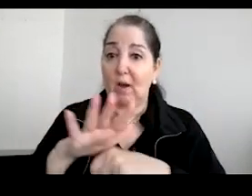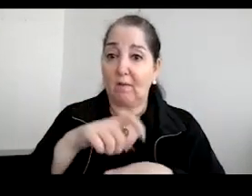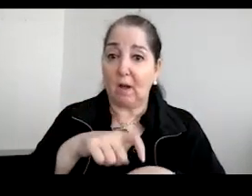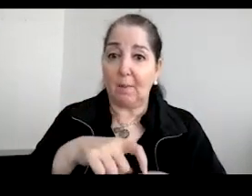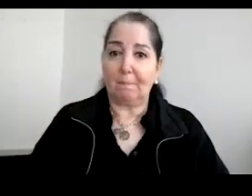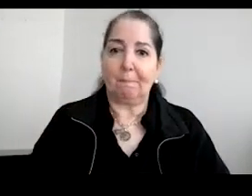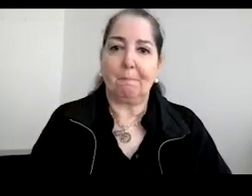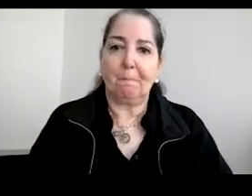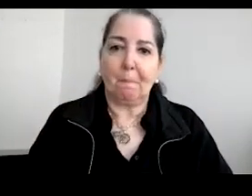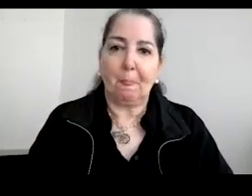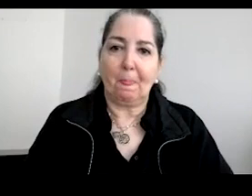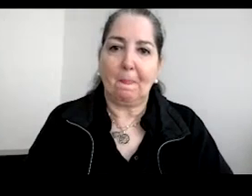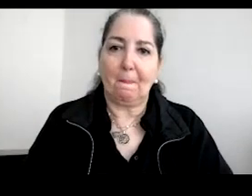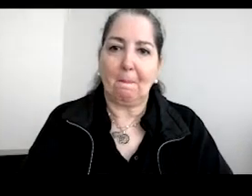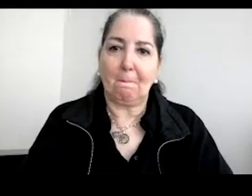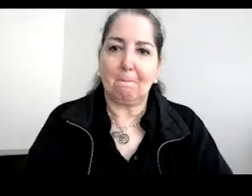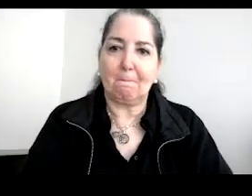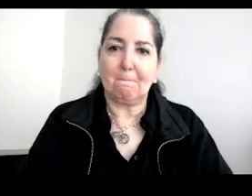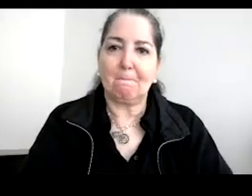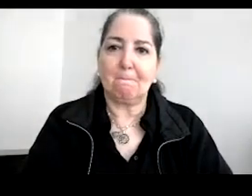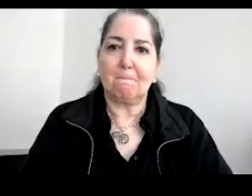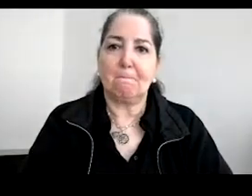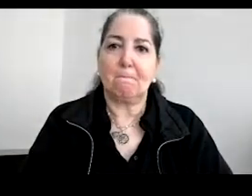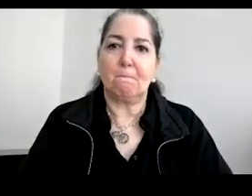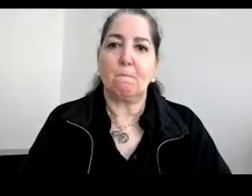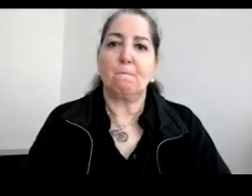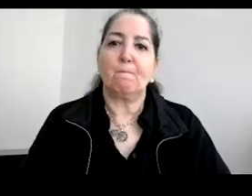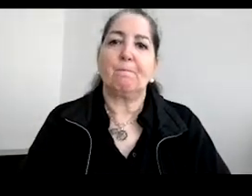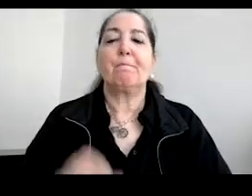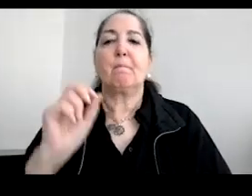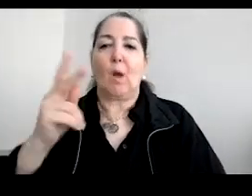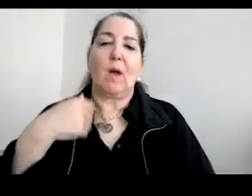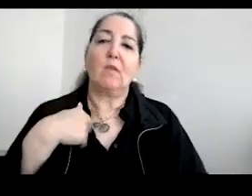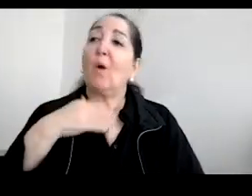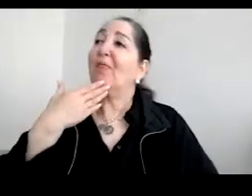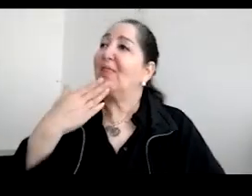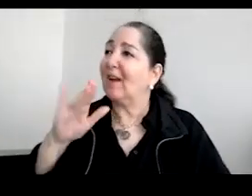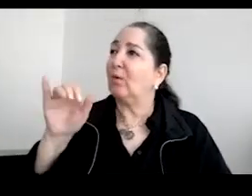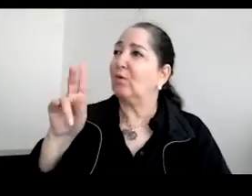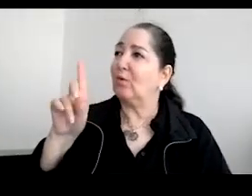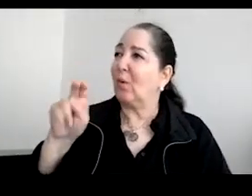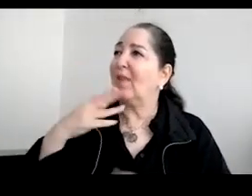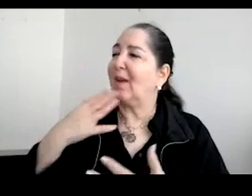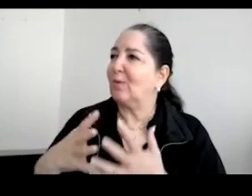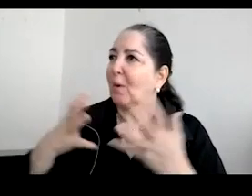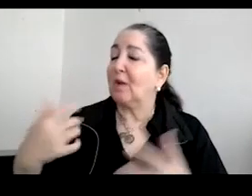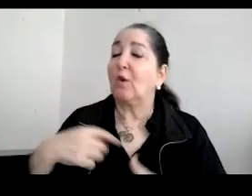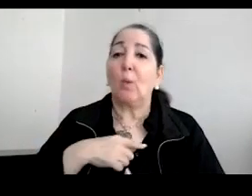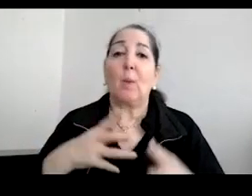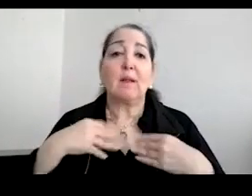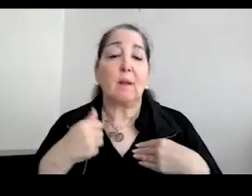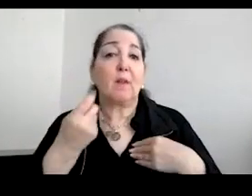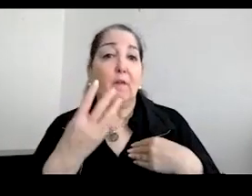All right, thank you, Jordan, so much. So we'll take a couple questions and then we'll let everybody get going on with their